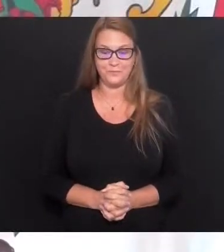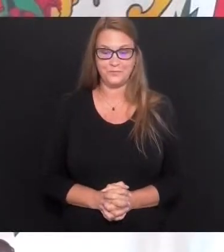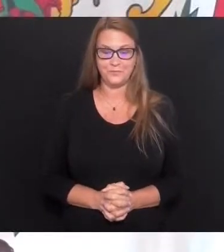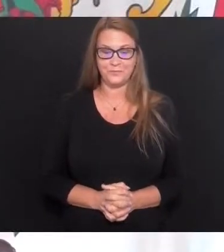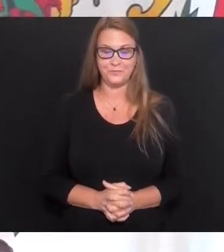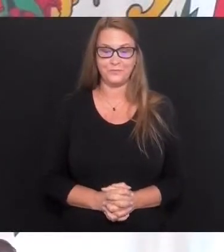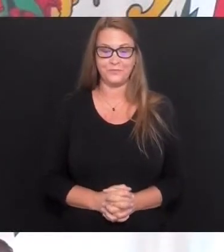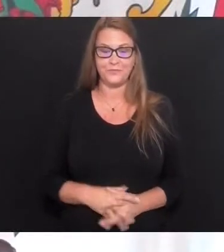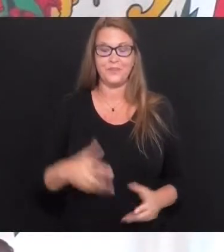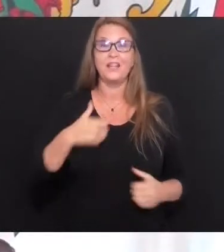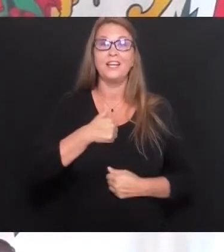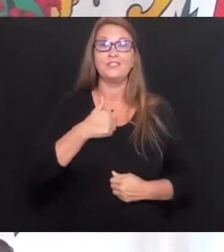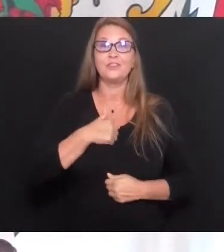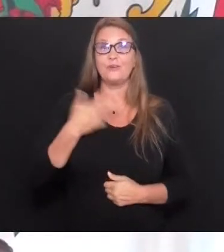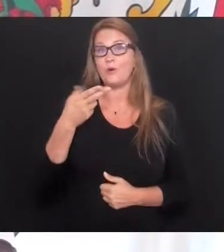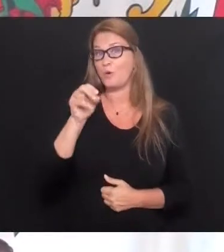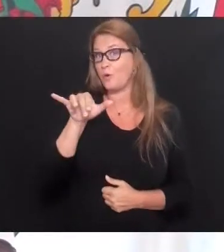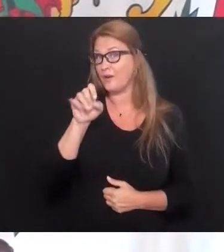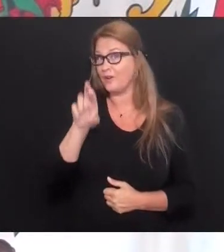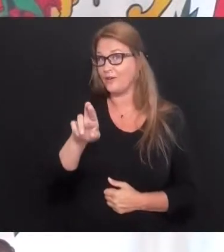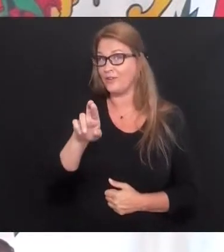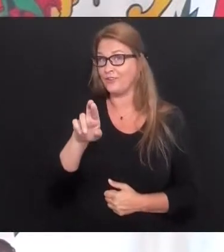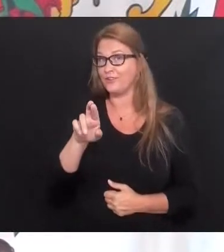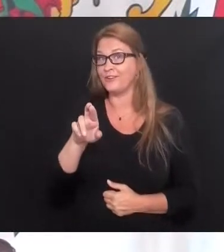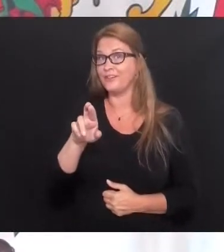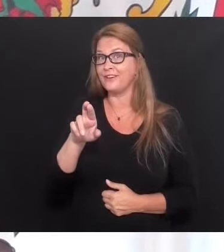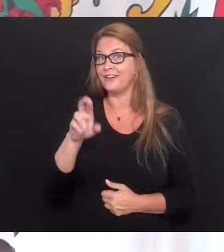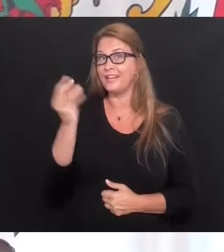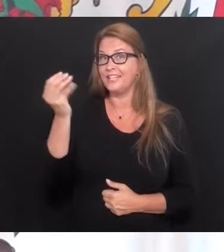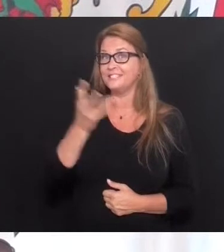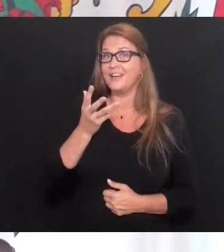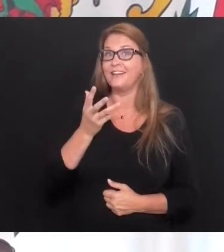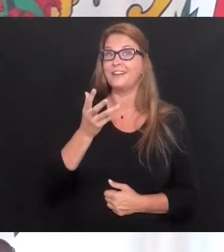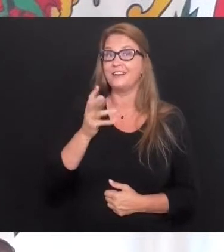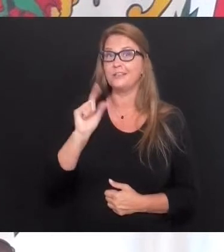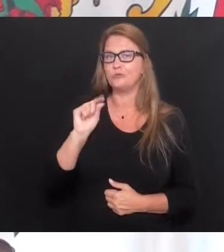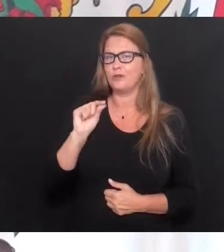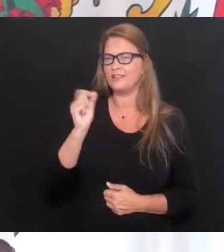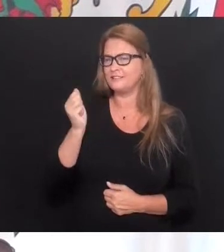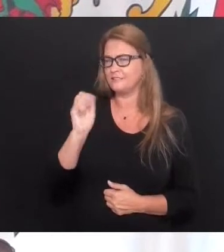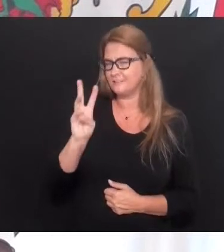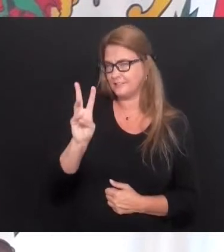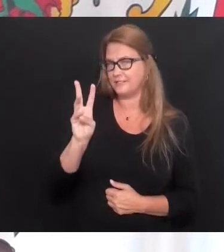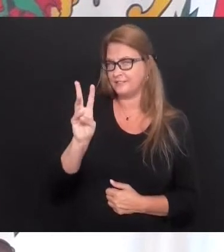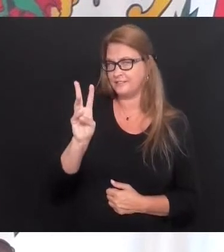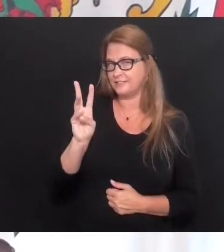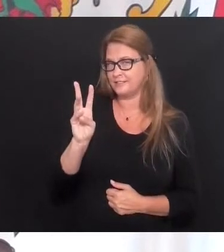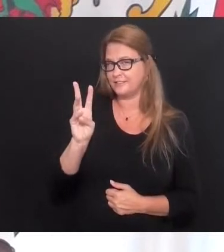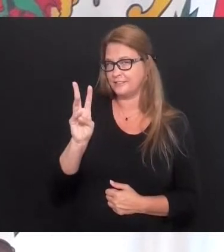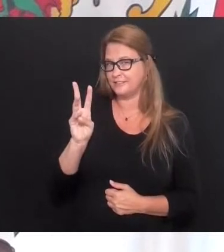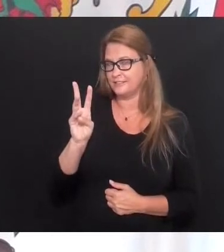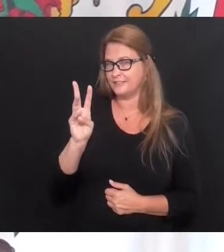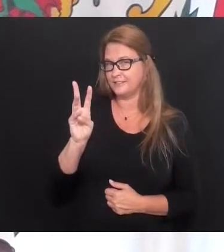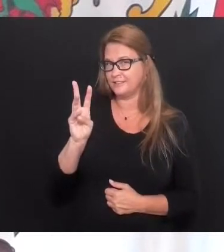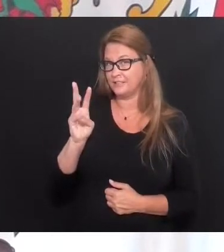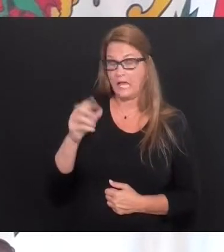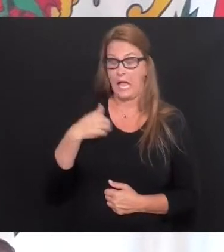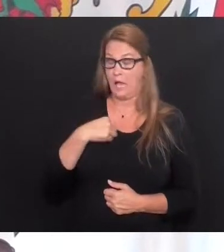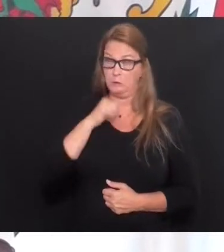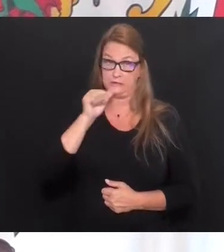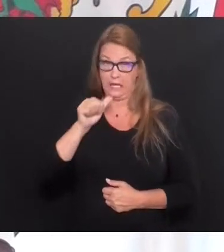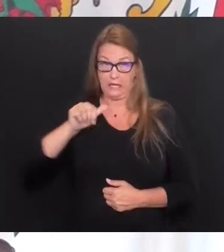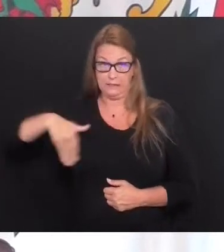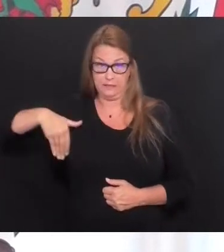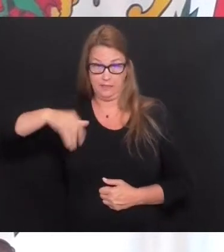General Hoyer said that in 2016, before I ever became governor,